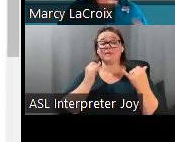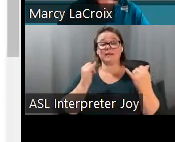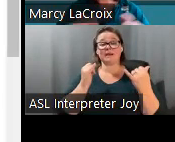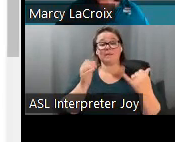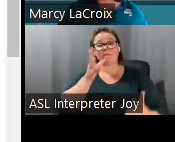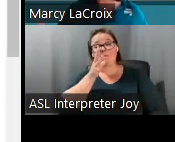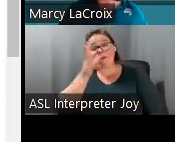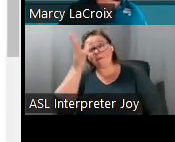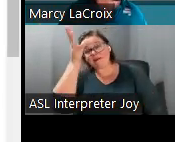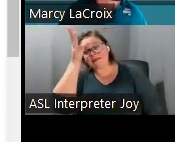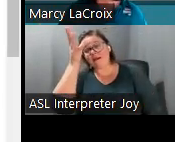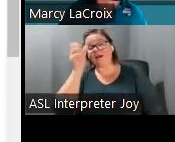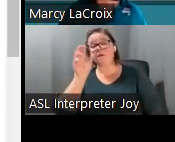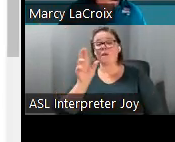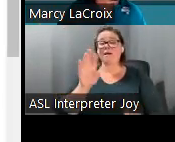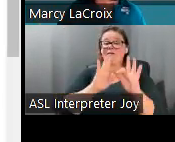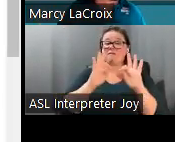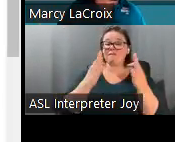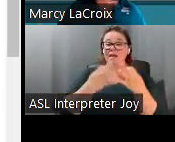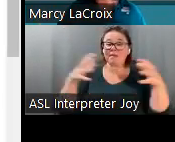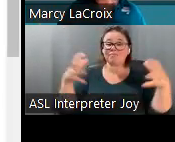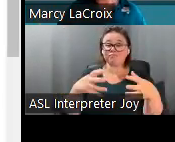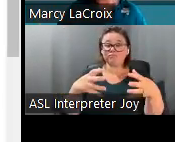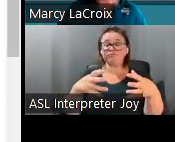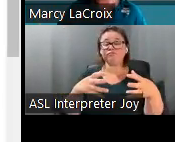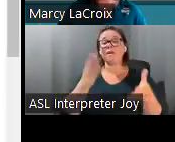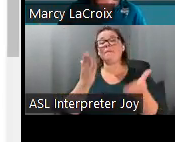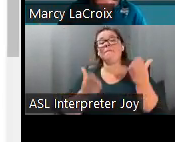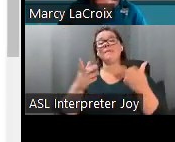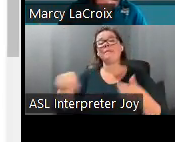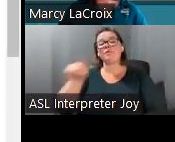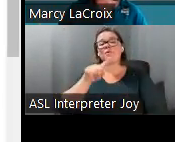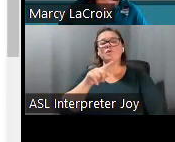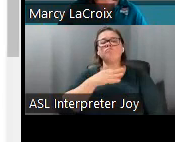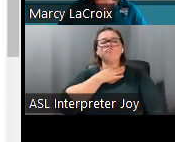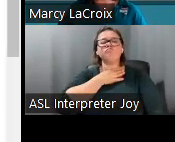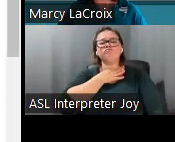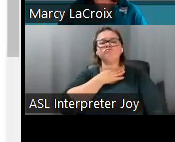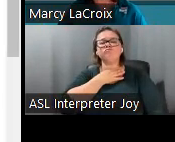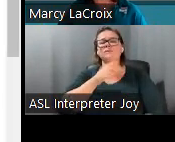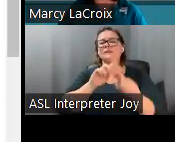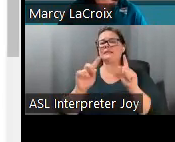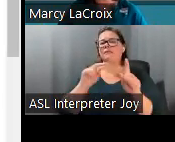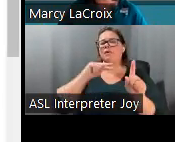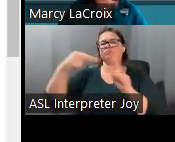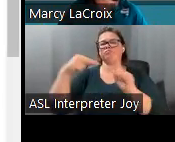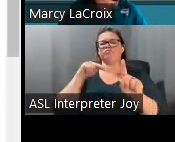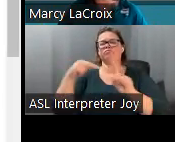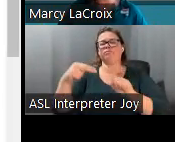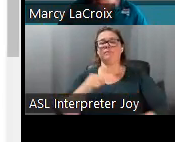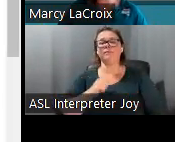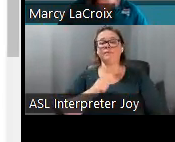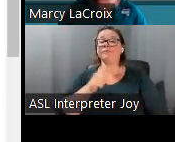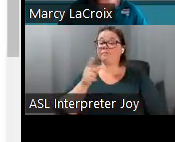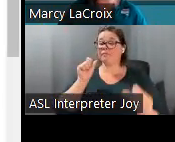dad, or looking at the family as a whole, maybe you want to look at this a little differently, and you can do that